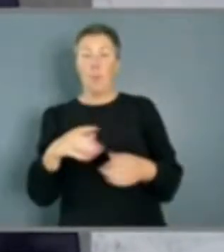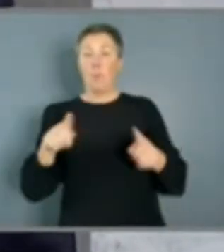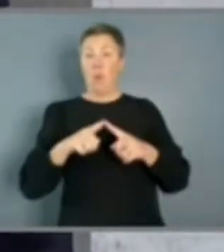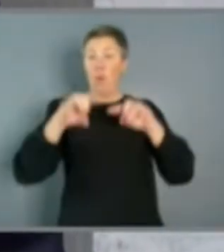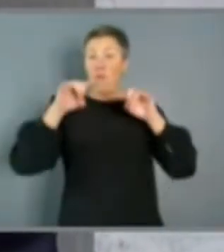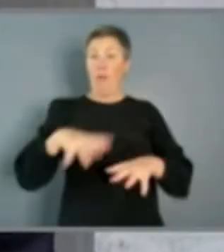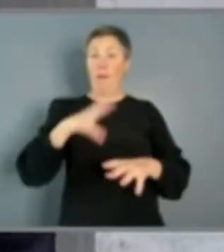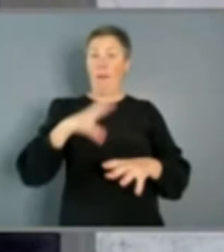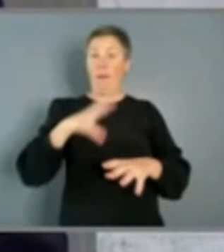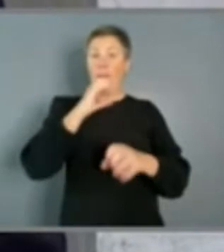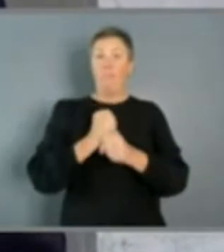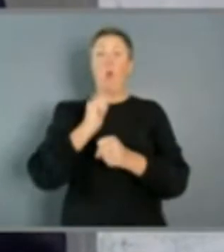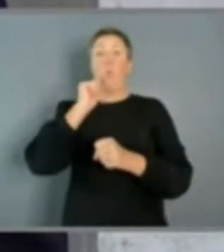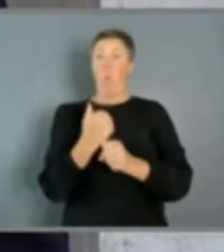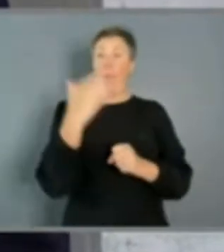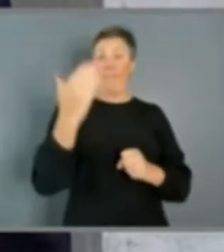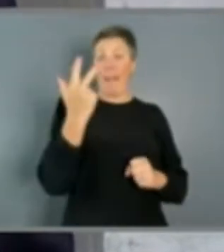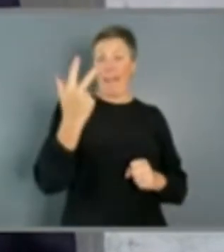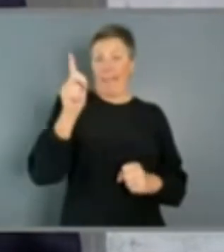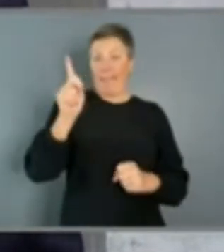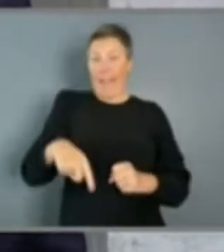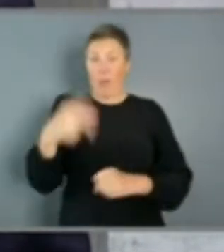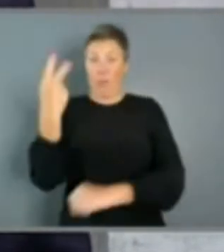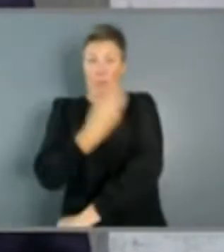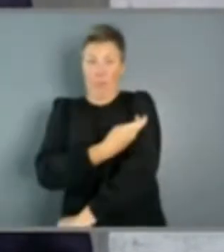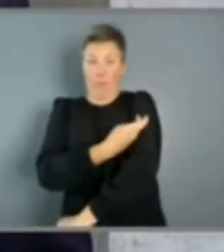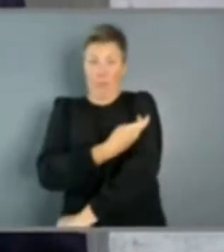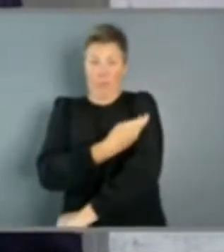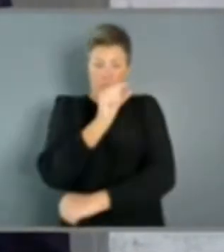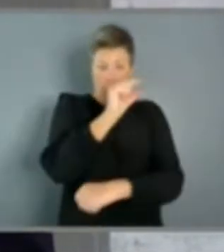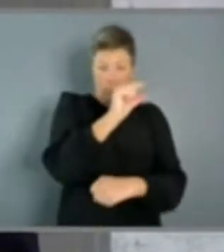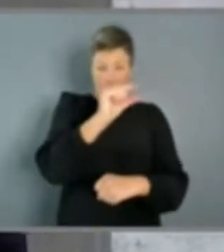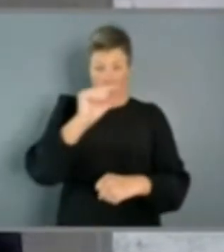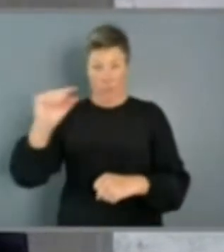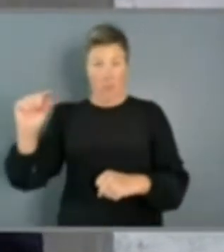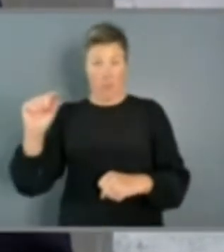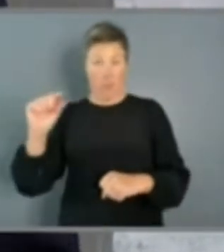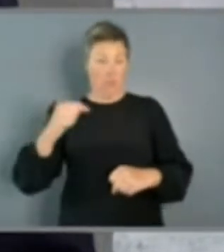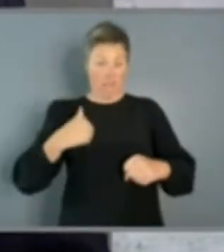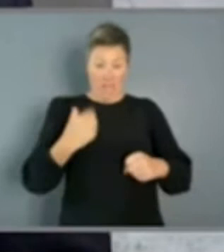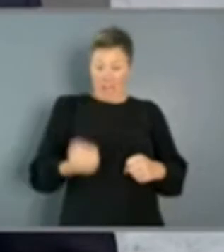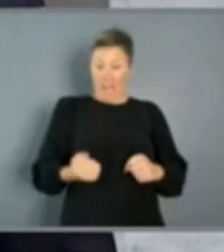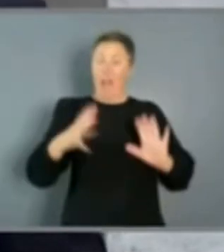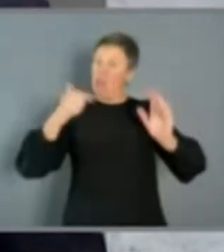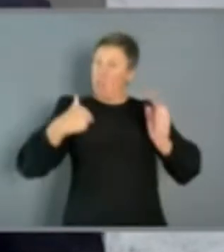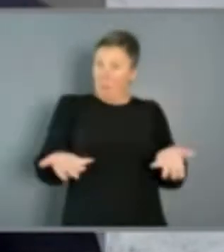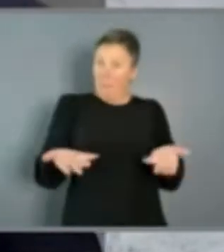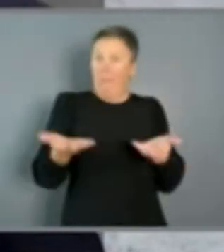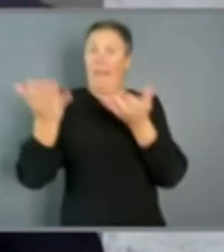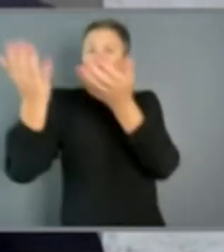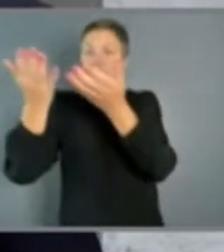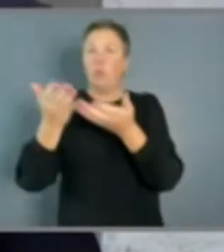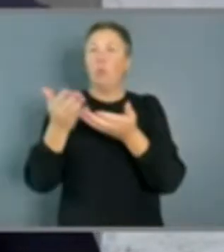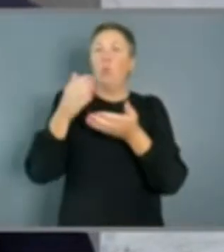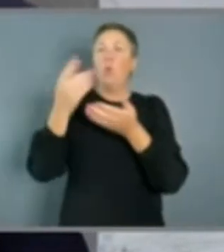gift 8,000 doses of our COVID-19 vaccine stocks from our domestic stocks to support the vaccination of frontline health